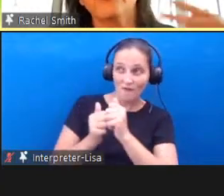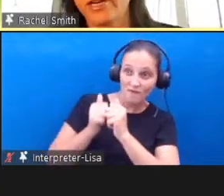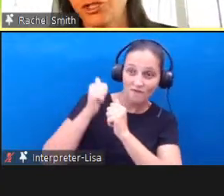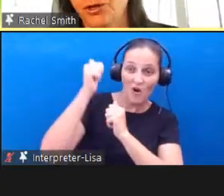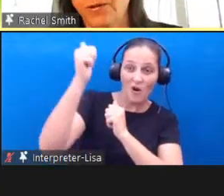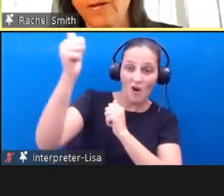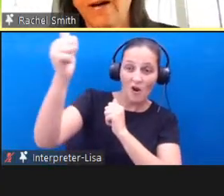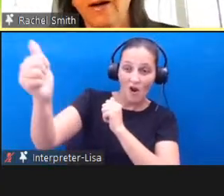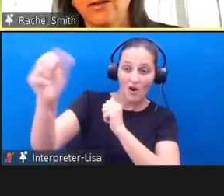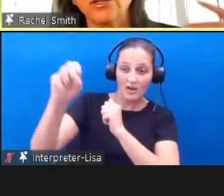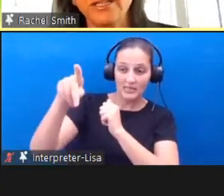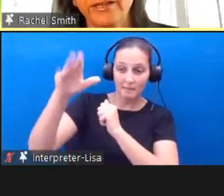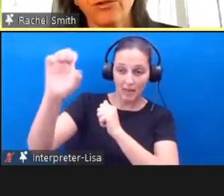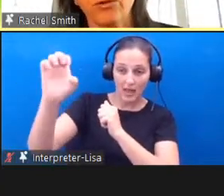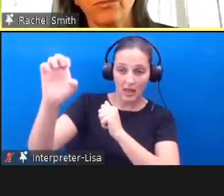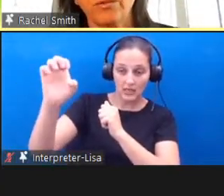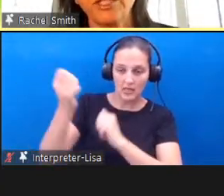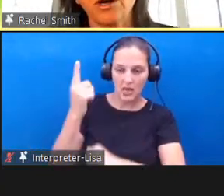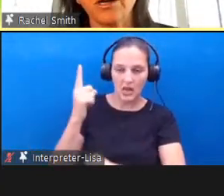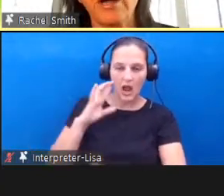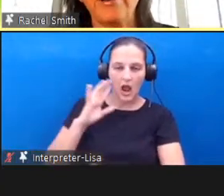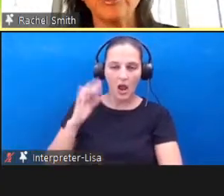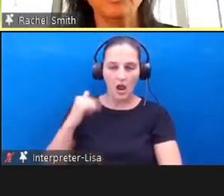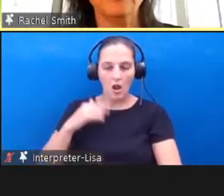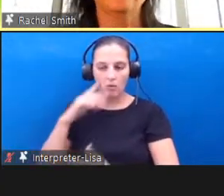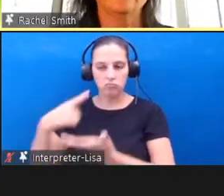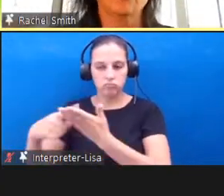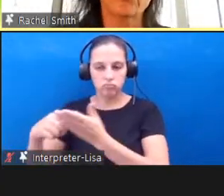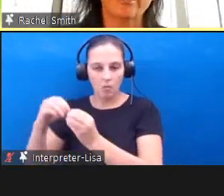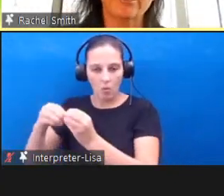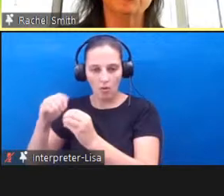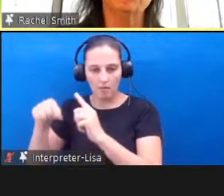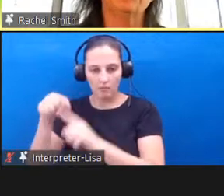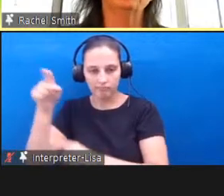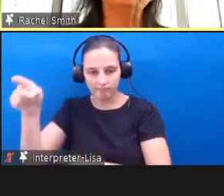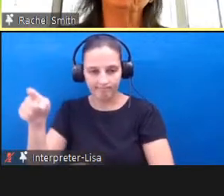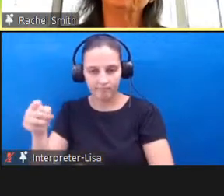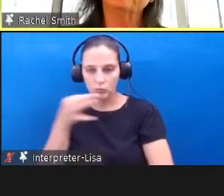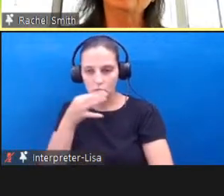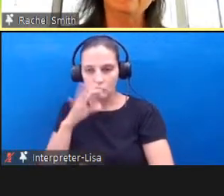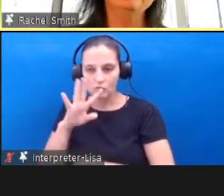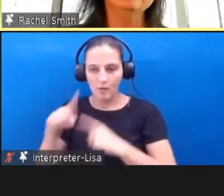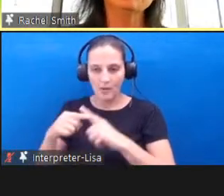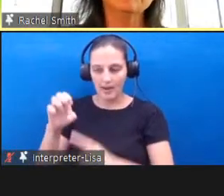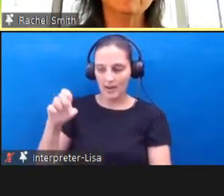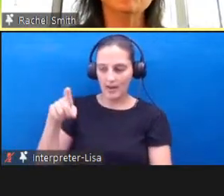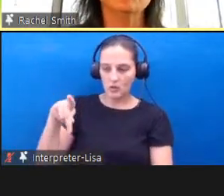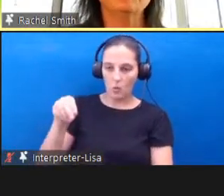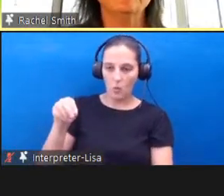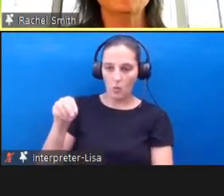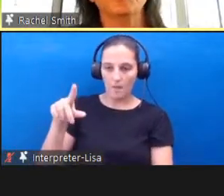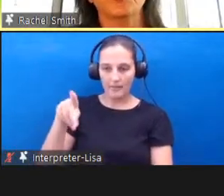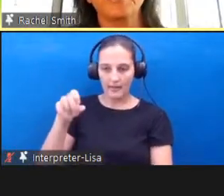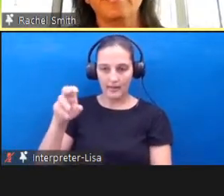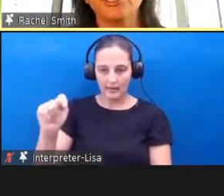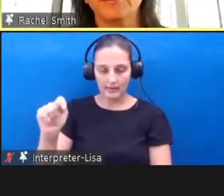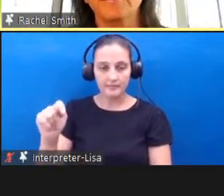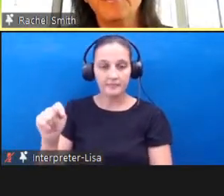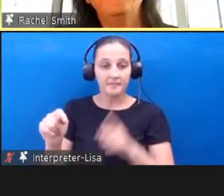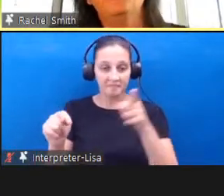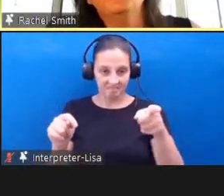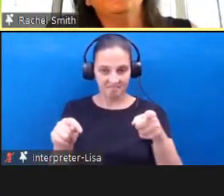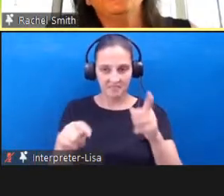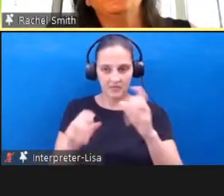back Voyager a little bit later on when we talk about exoplanets and our radiosphere. And this was the telescope built to support that